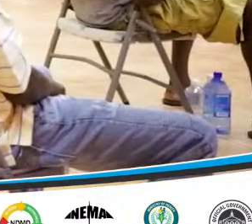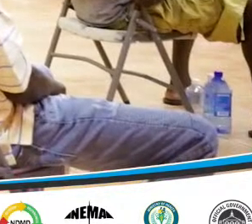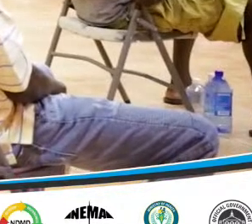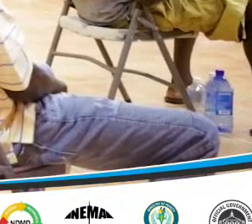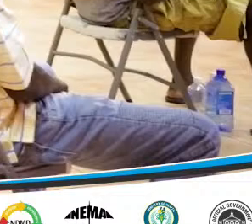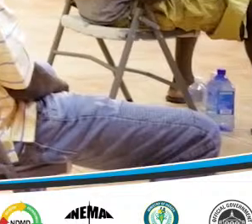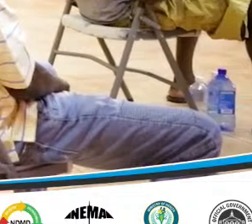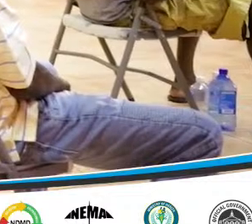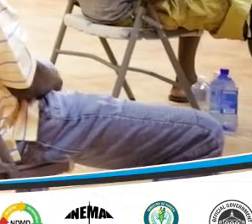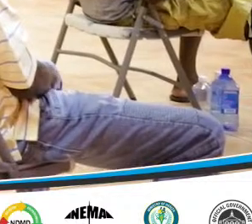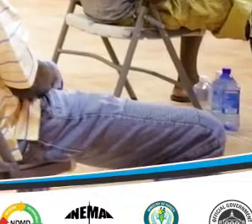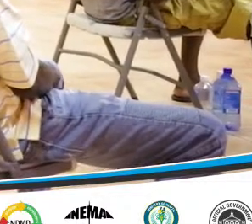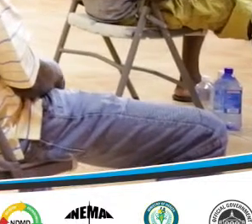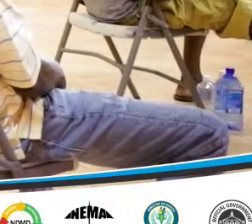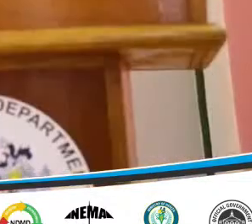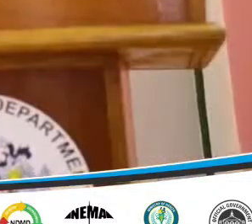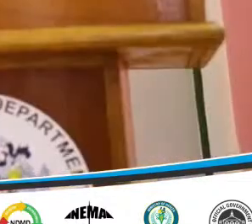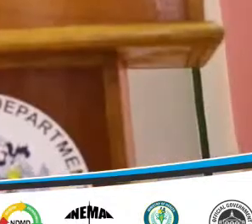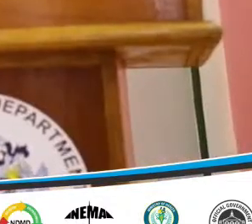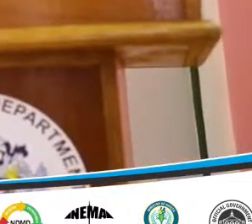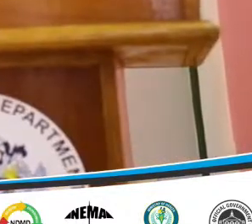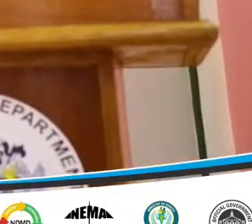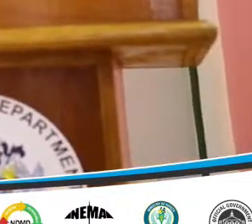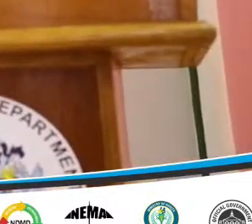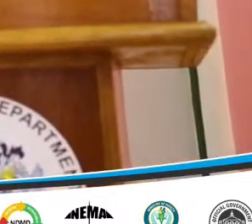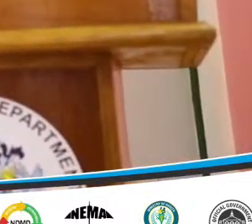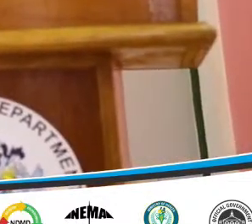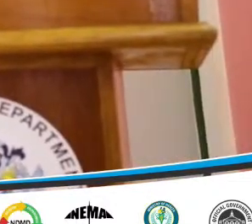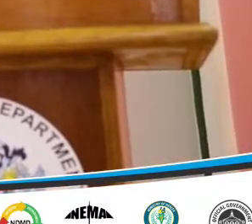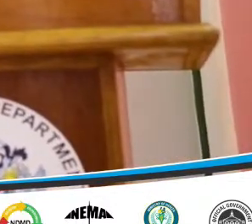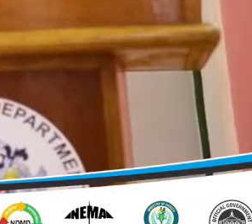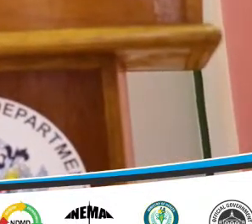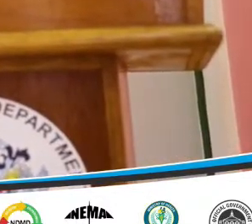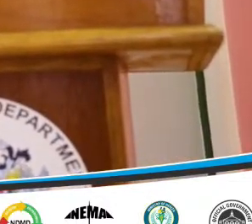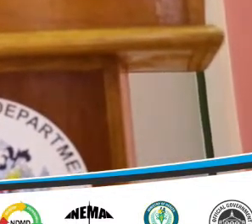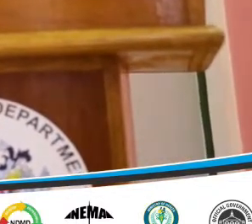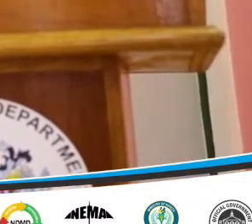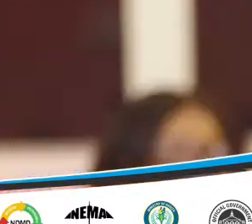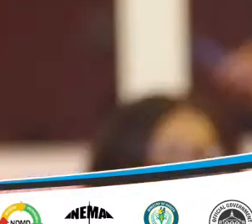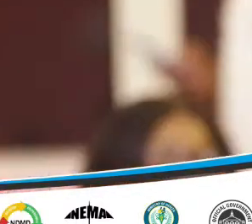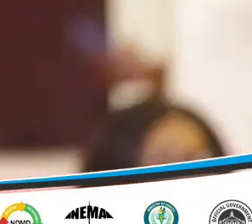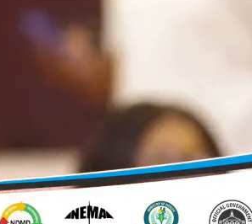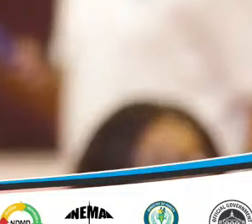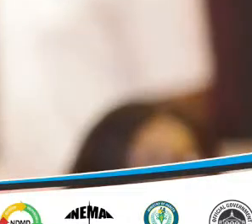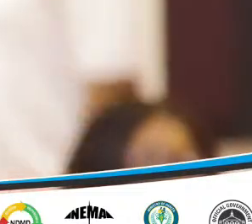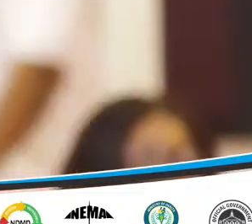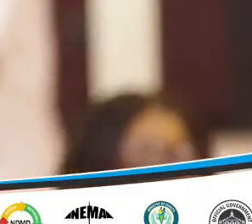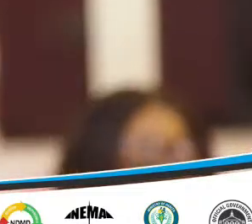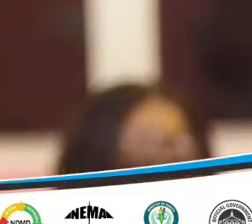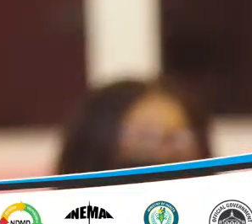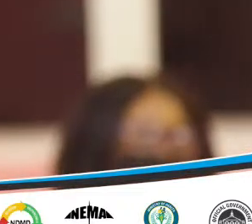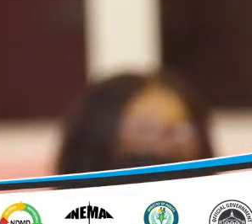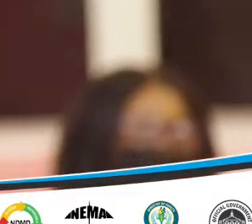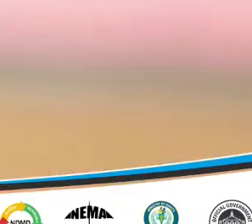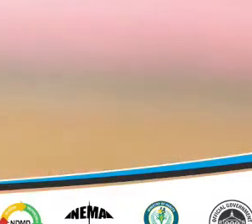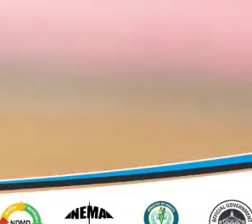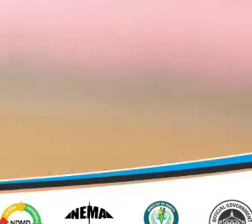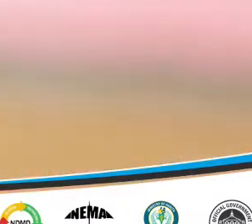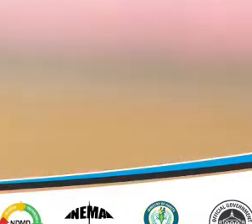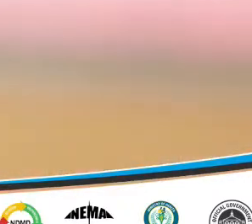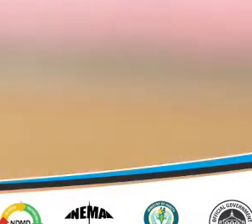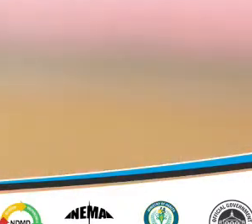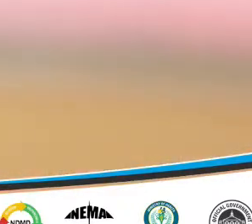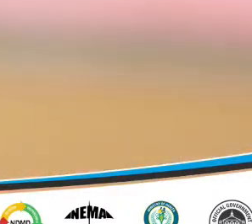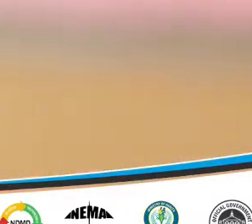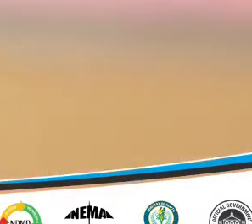to 18% of our target population, which we need to have vaccinated to achieve herd